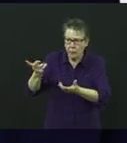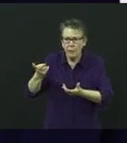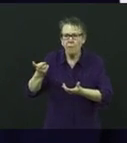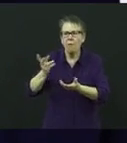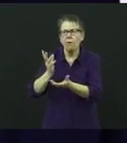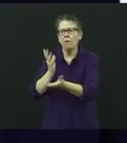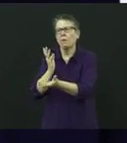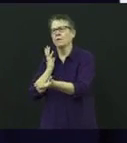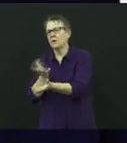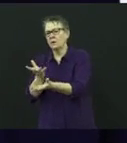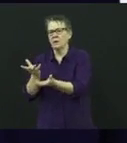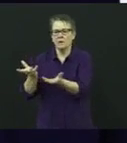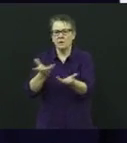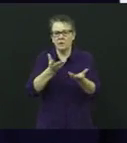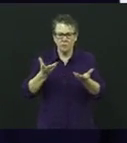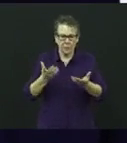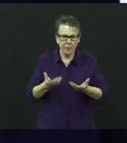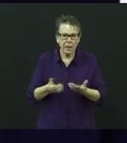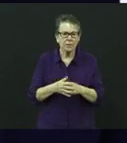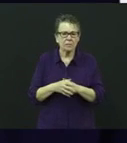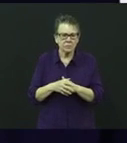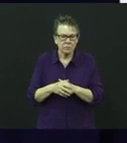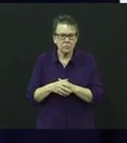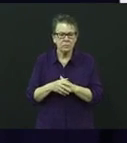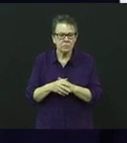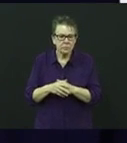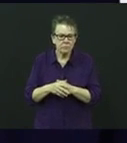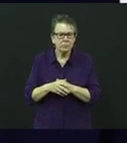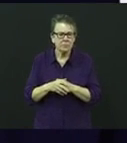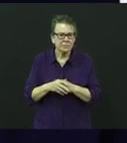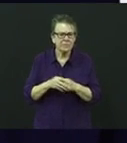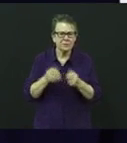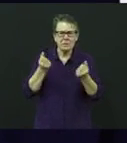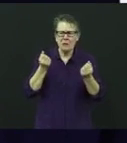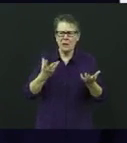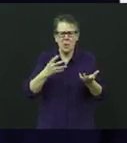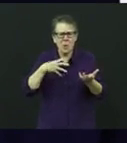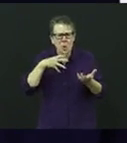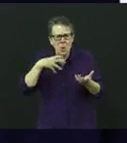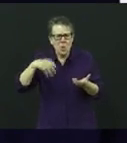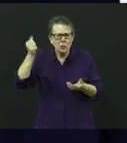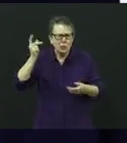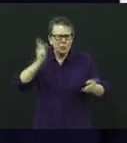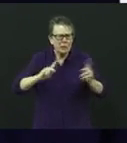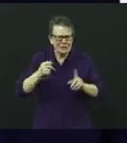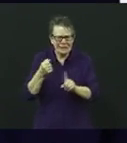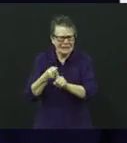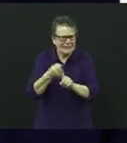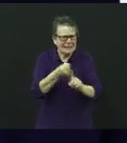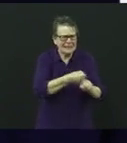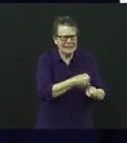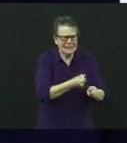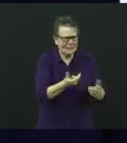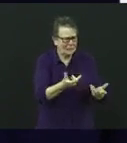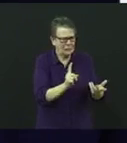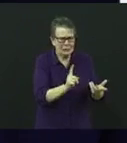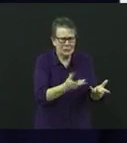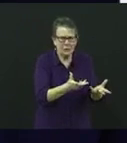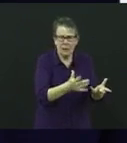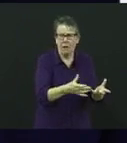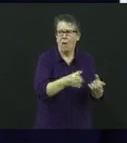elderly population, we expect that there are individuals that are in the last stage of their life that have